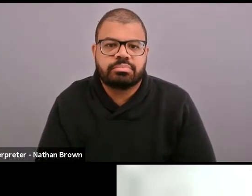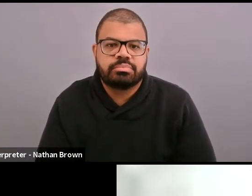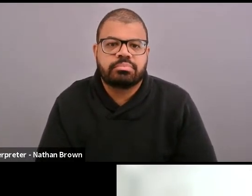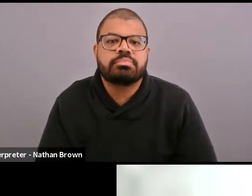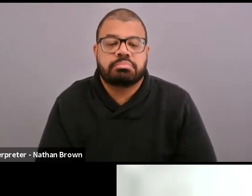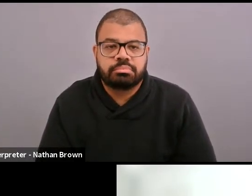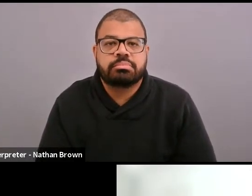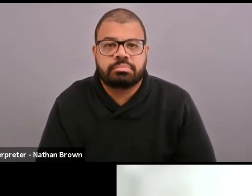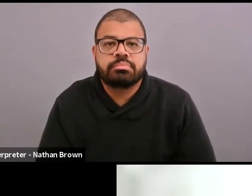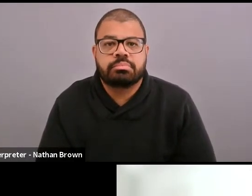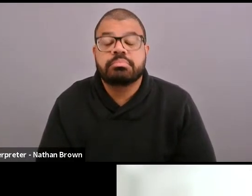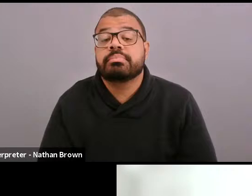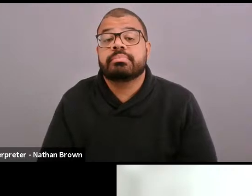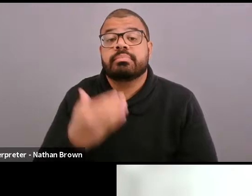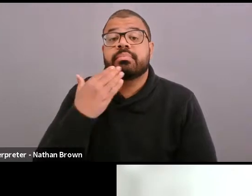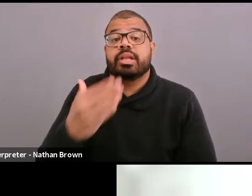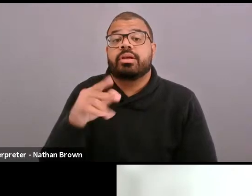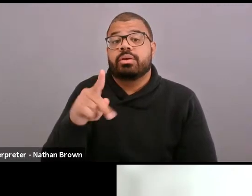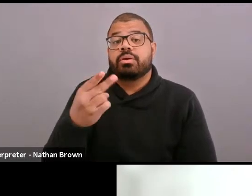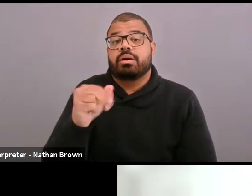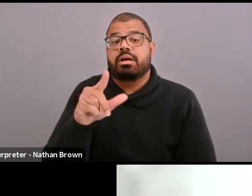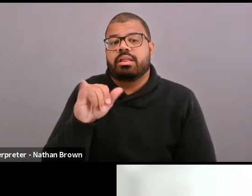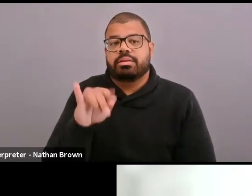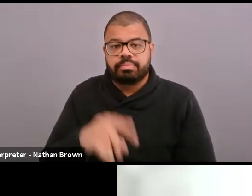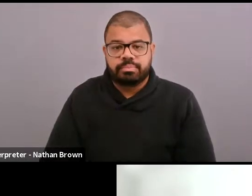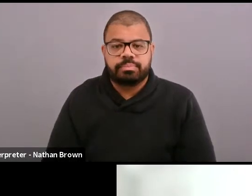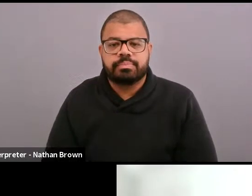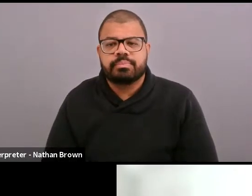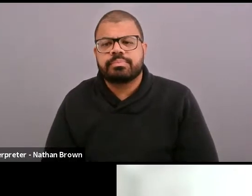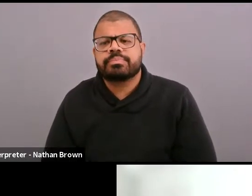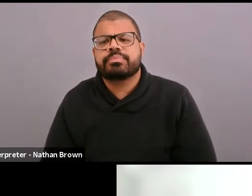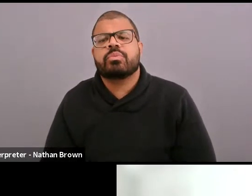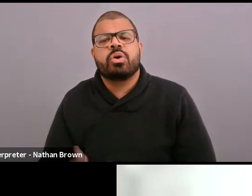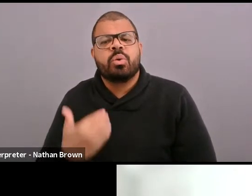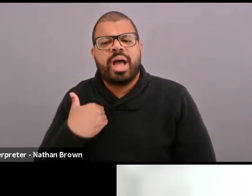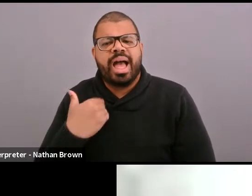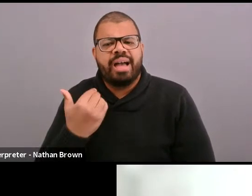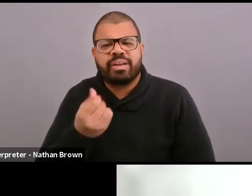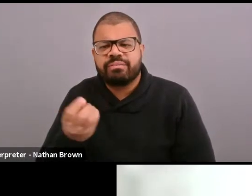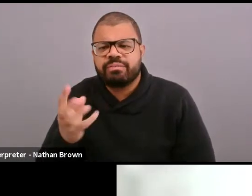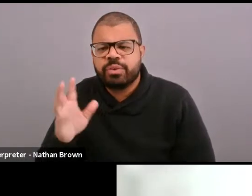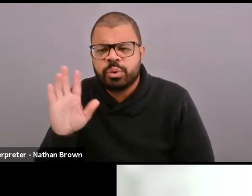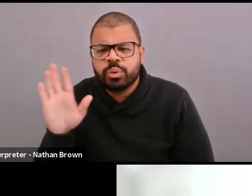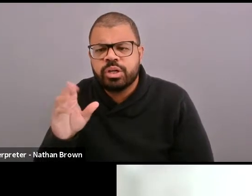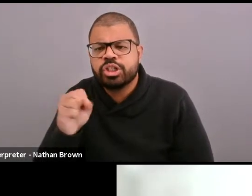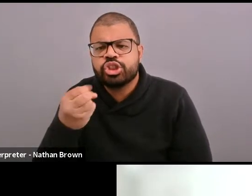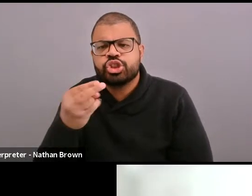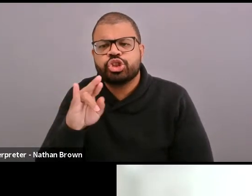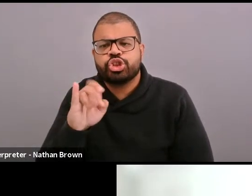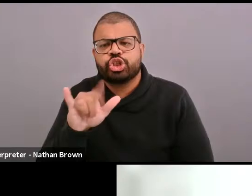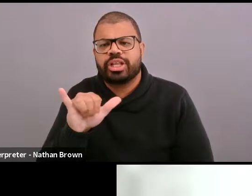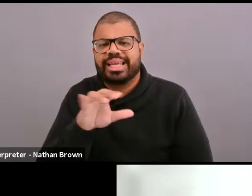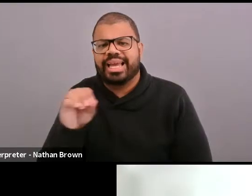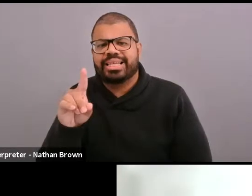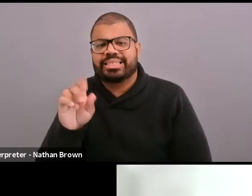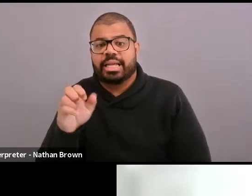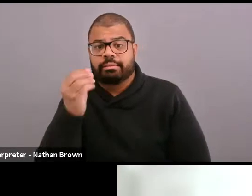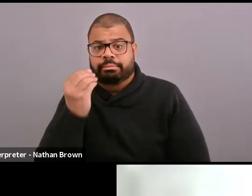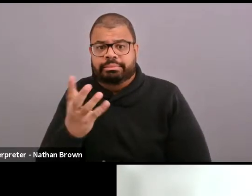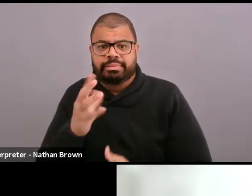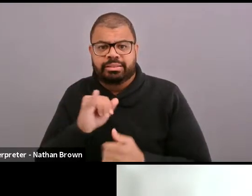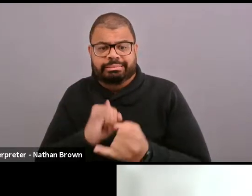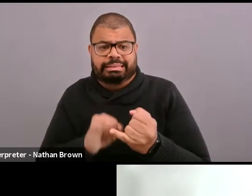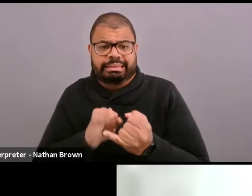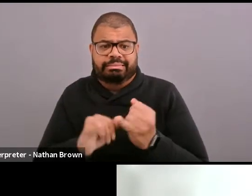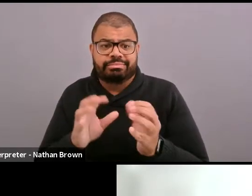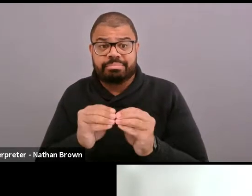Thank you, Khalid. Okay, we still have a couple of hands up still. Shirley and Dave, I want to point out that we're just about at the end of the meeting. Do